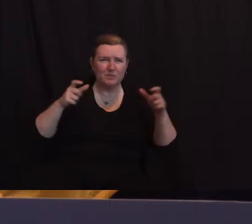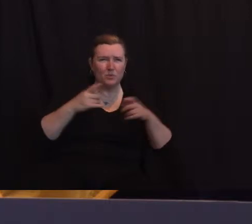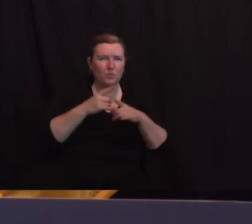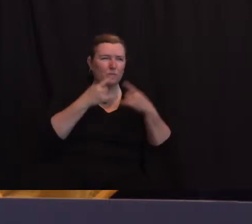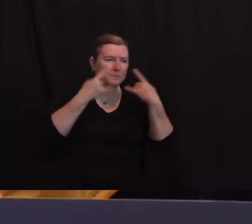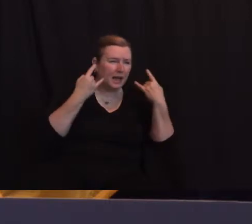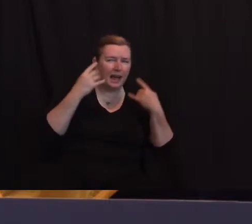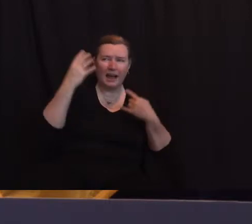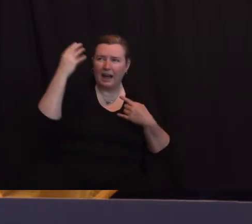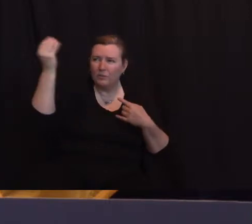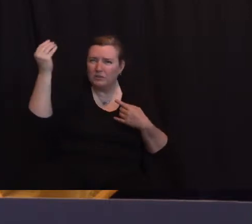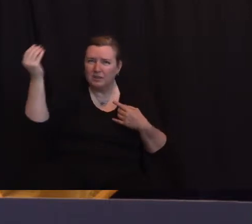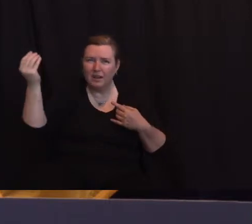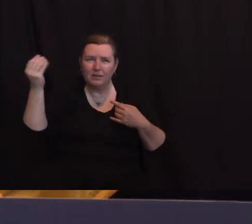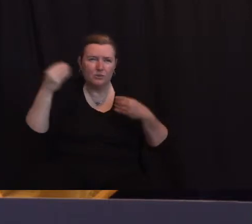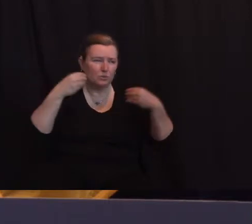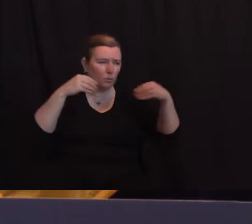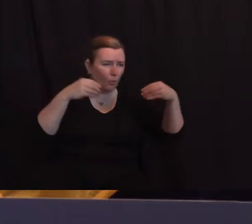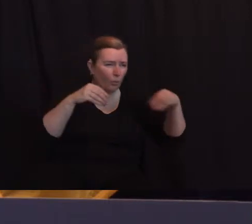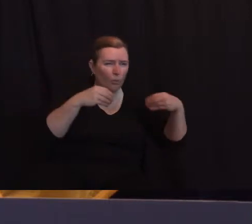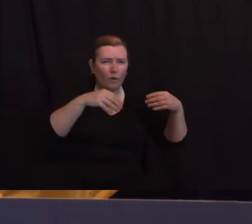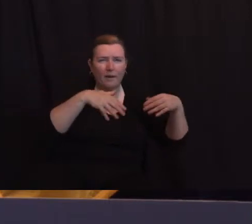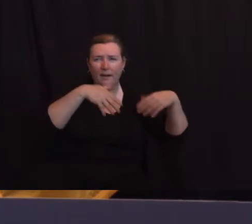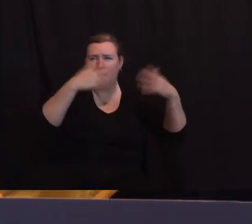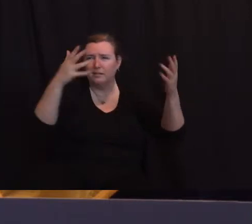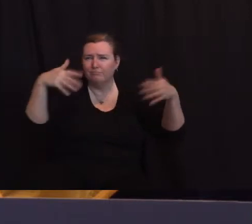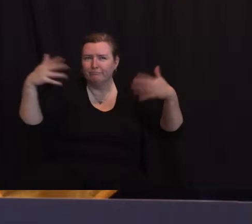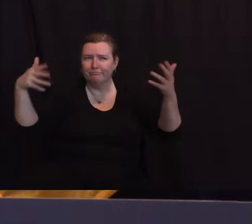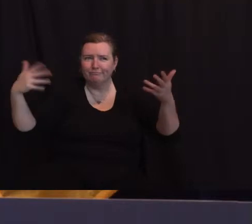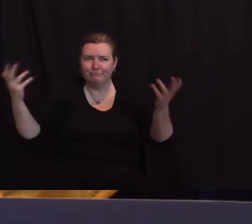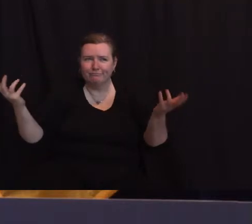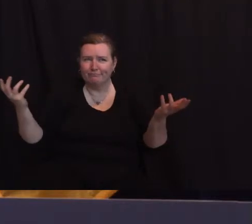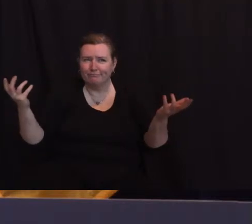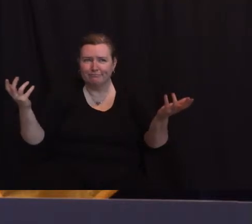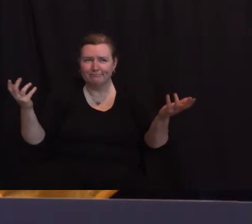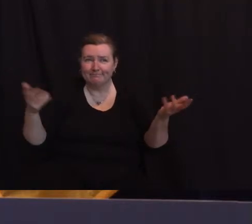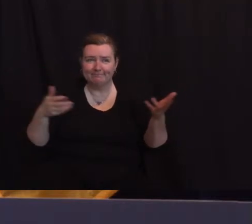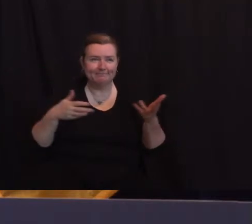in a supermarket and so forth? And